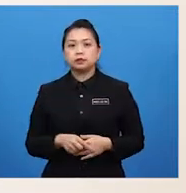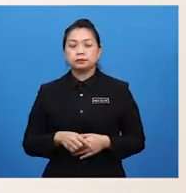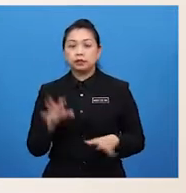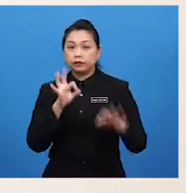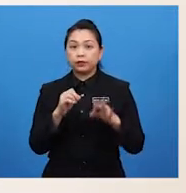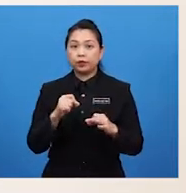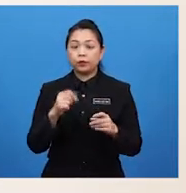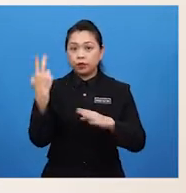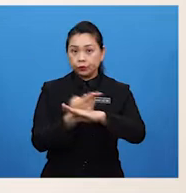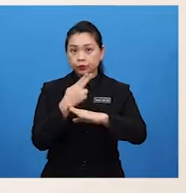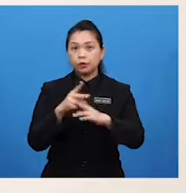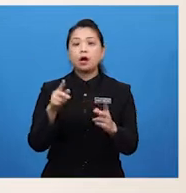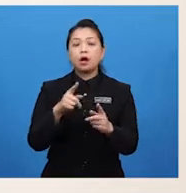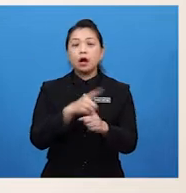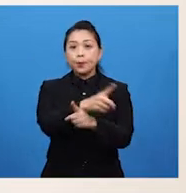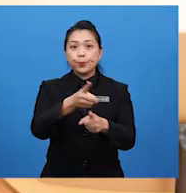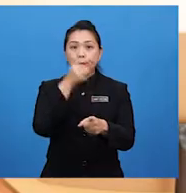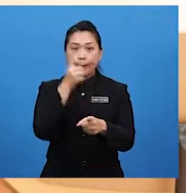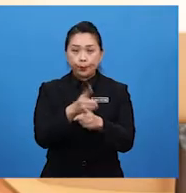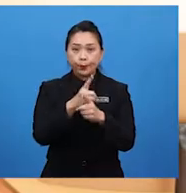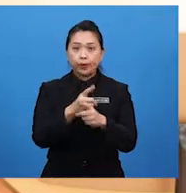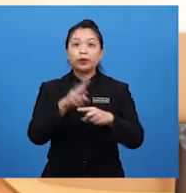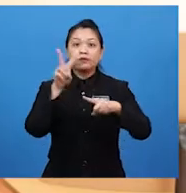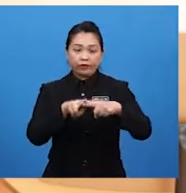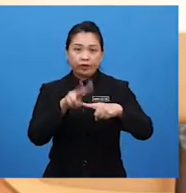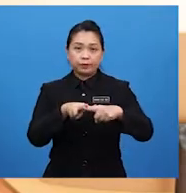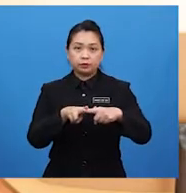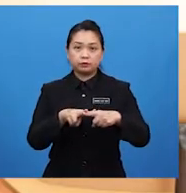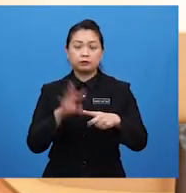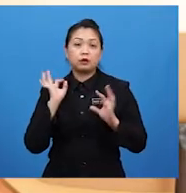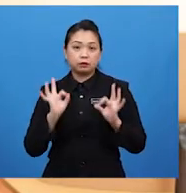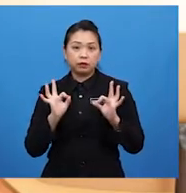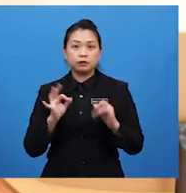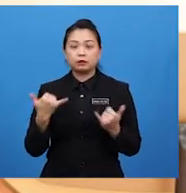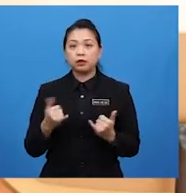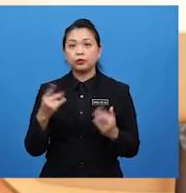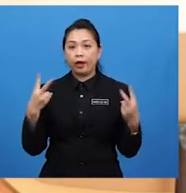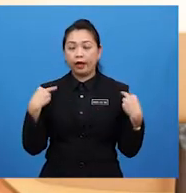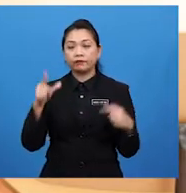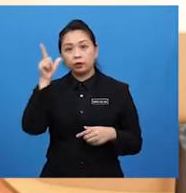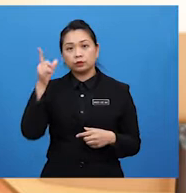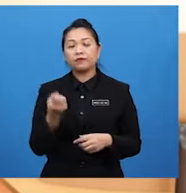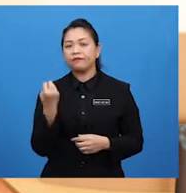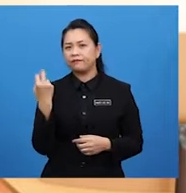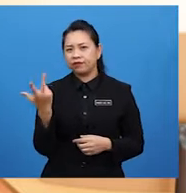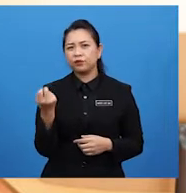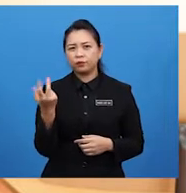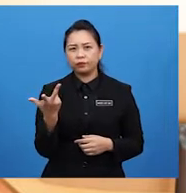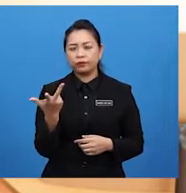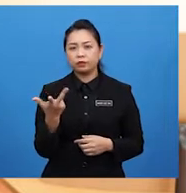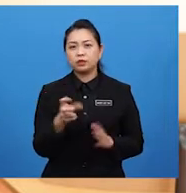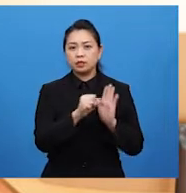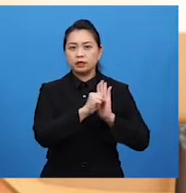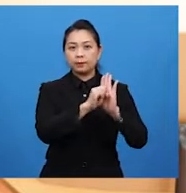the appropriate vocabulary. Okay, now that you have looked at a few sample